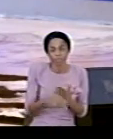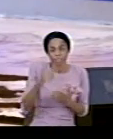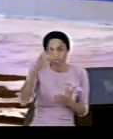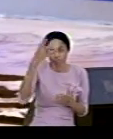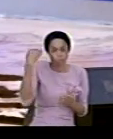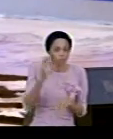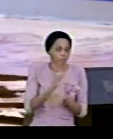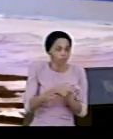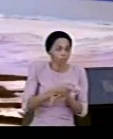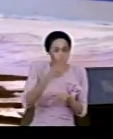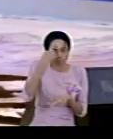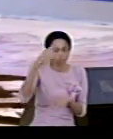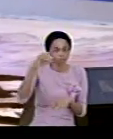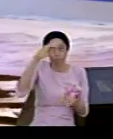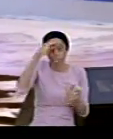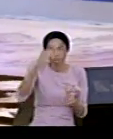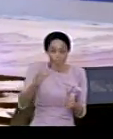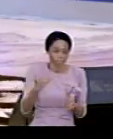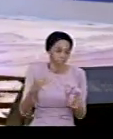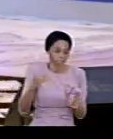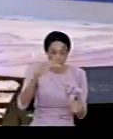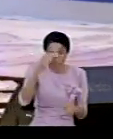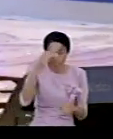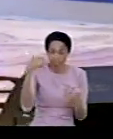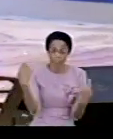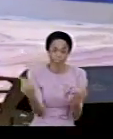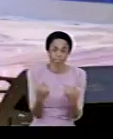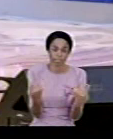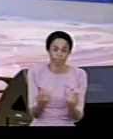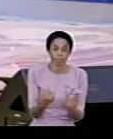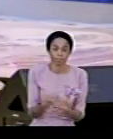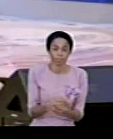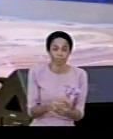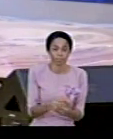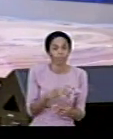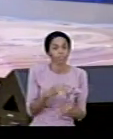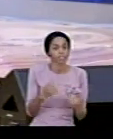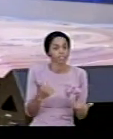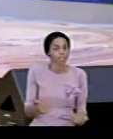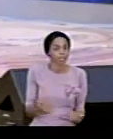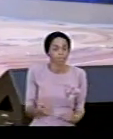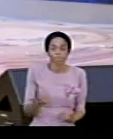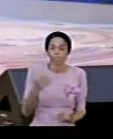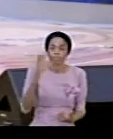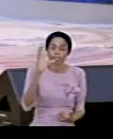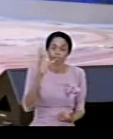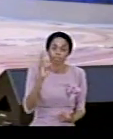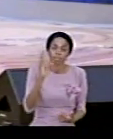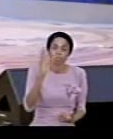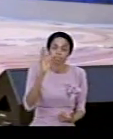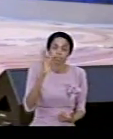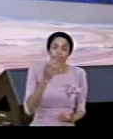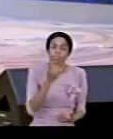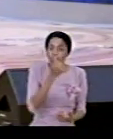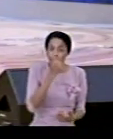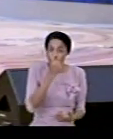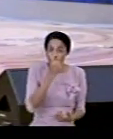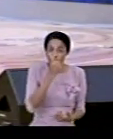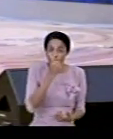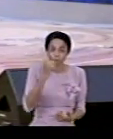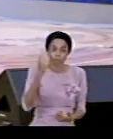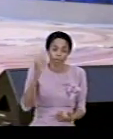his unrighteousness. The dumb ass speaking with man's